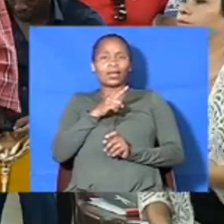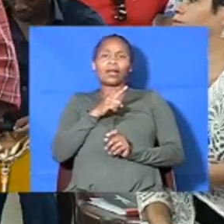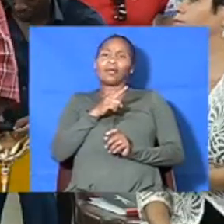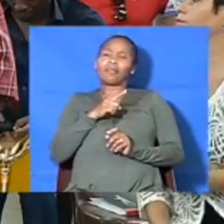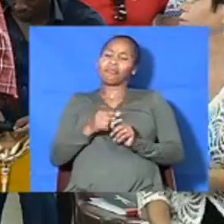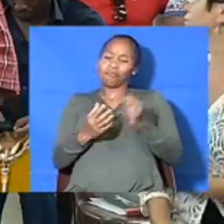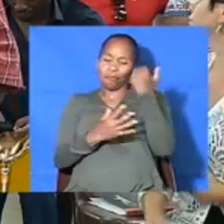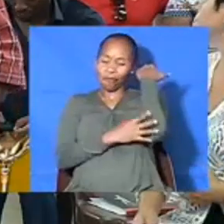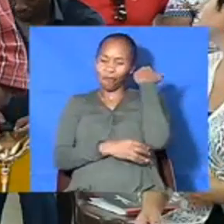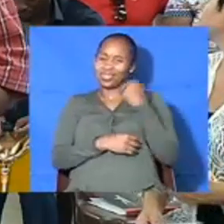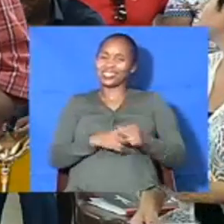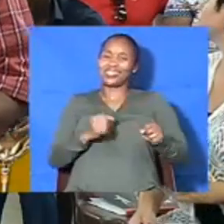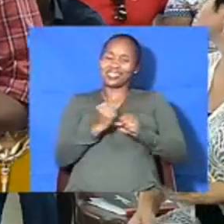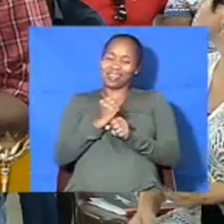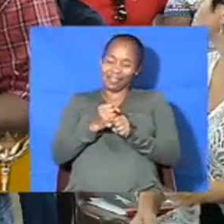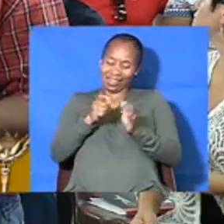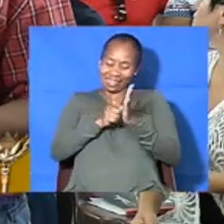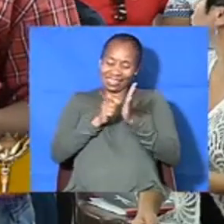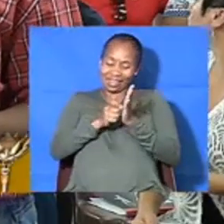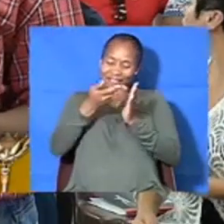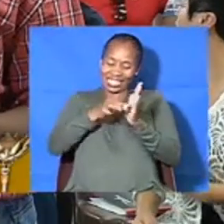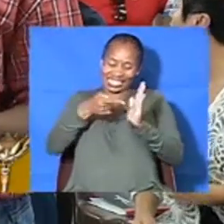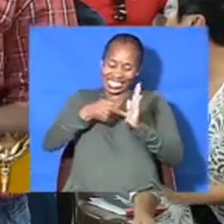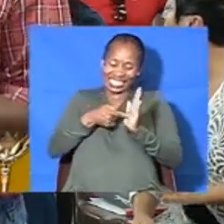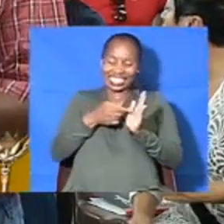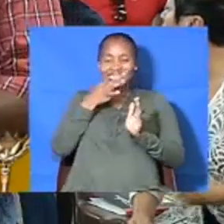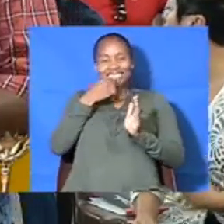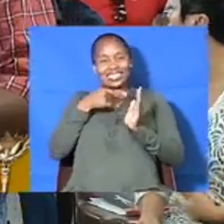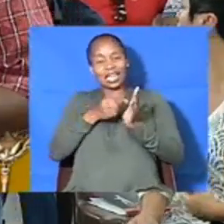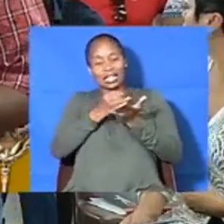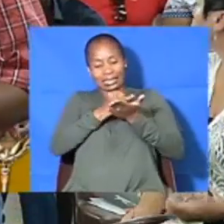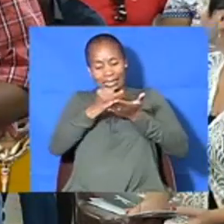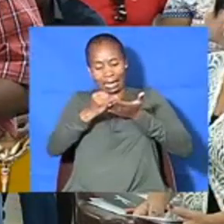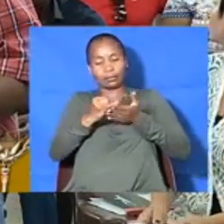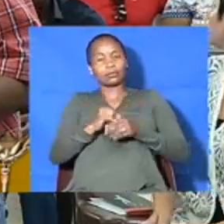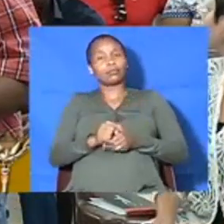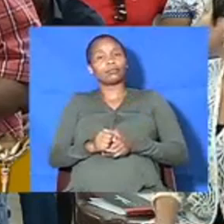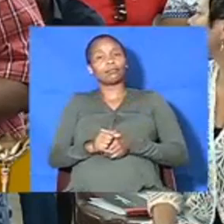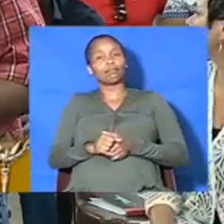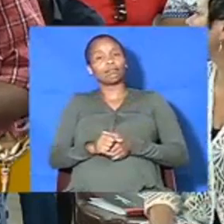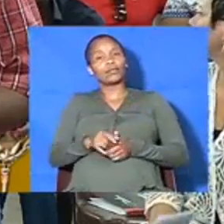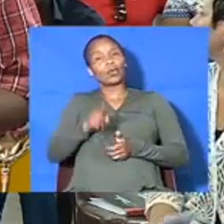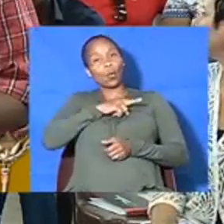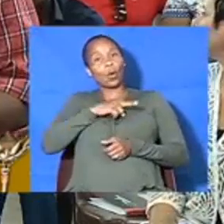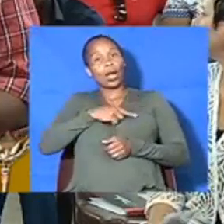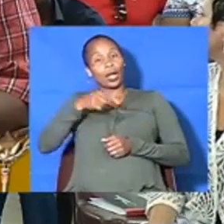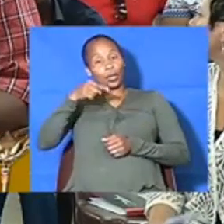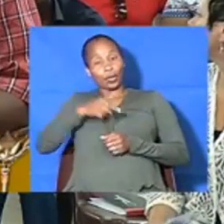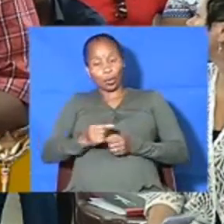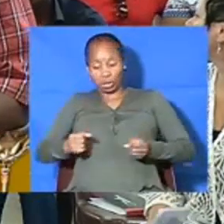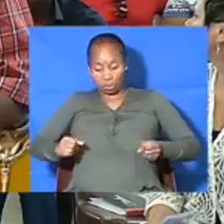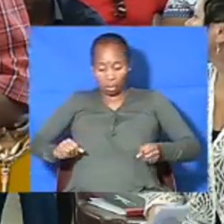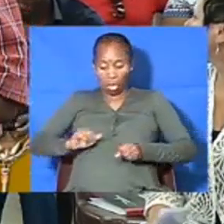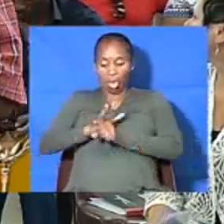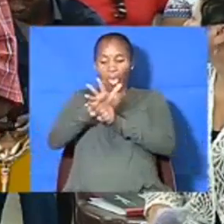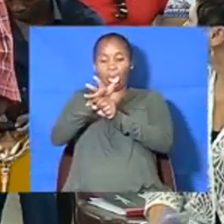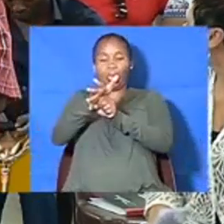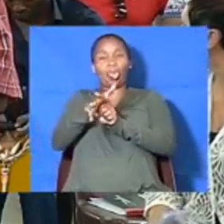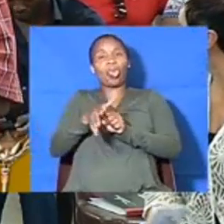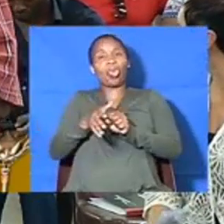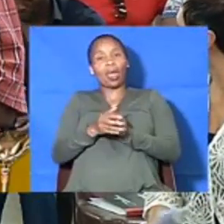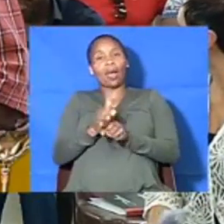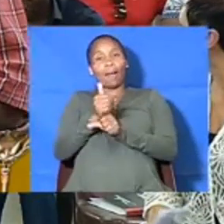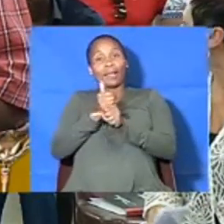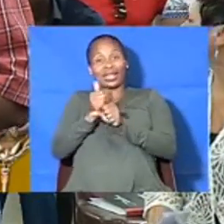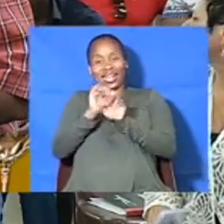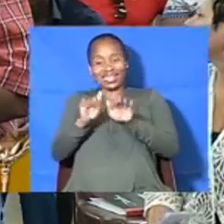maphelo. The reason is because lebaka ke gore I was not going to threaten them, but it was something